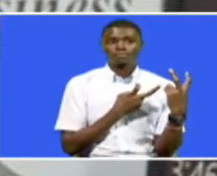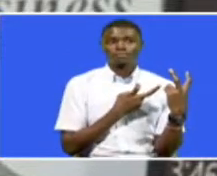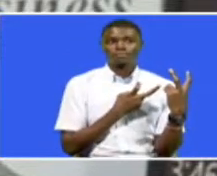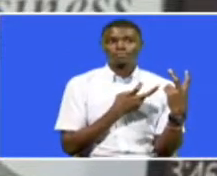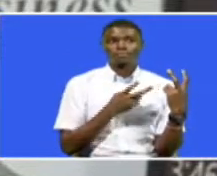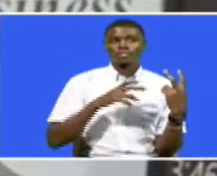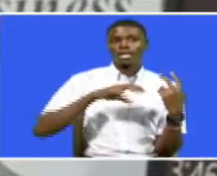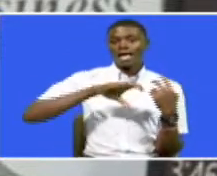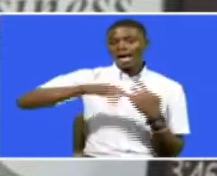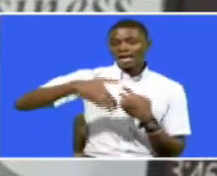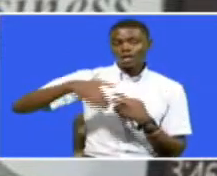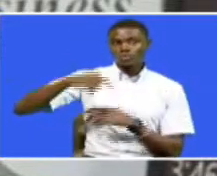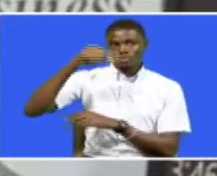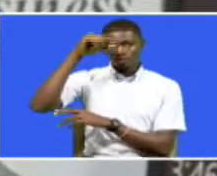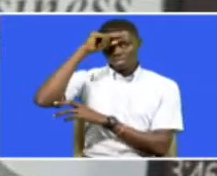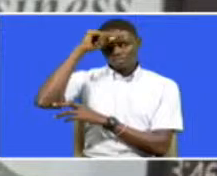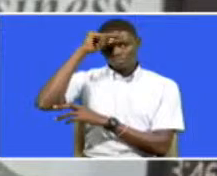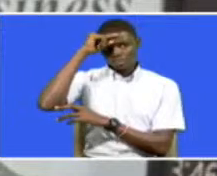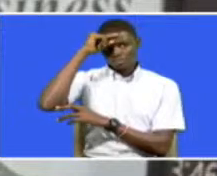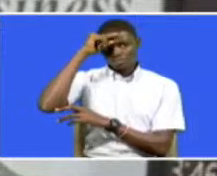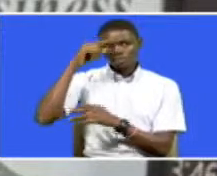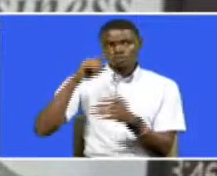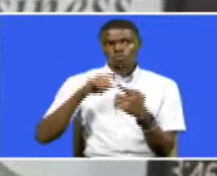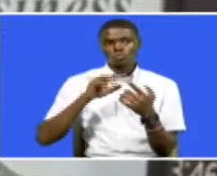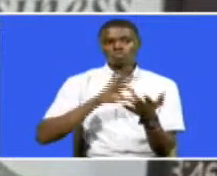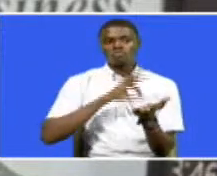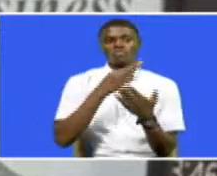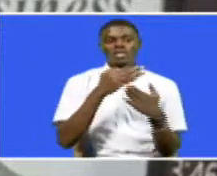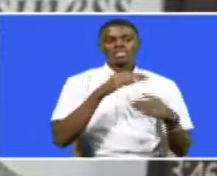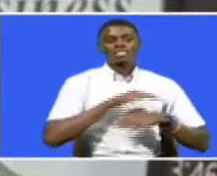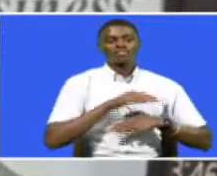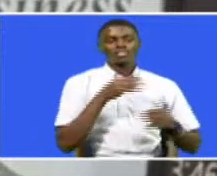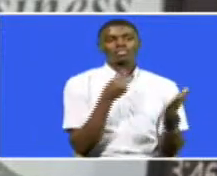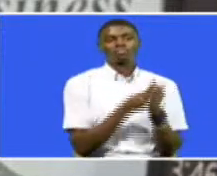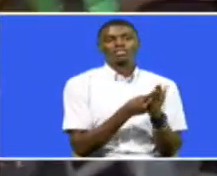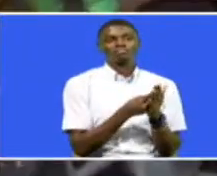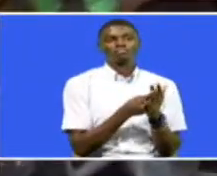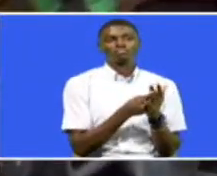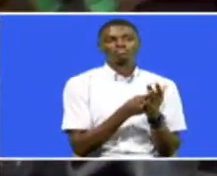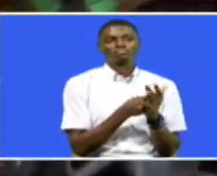the county government to pump in sufficient funds